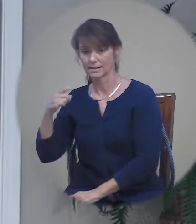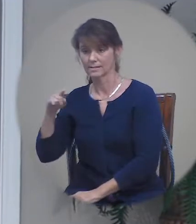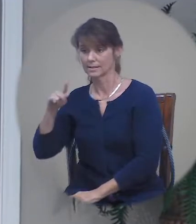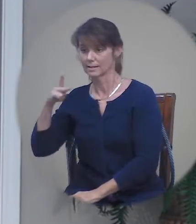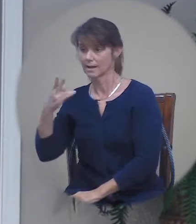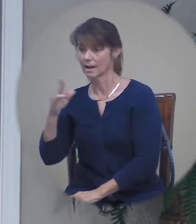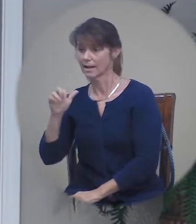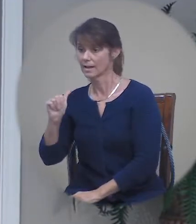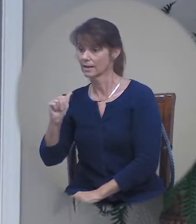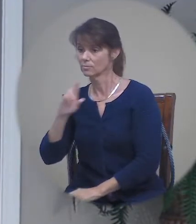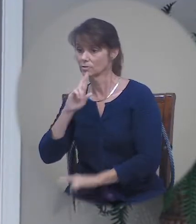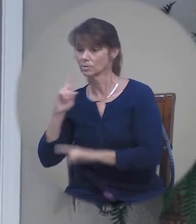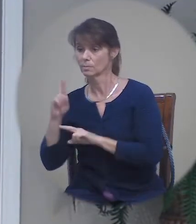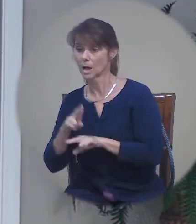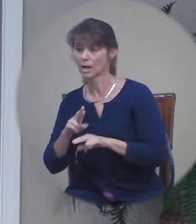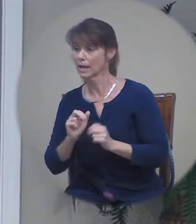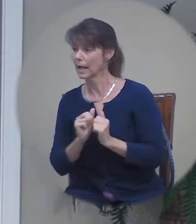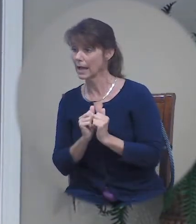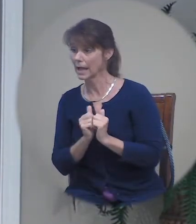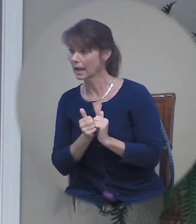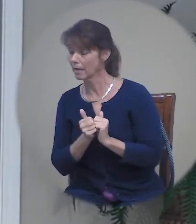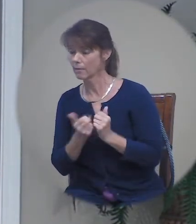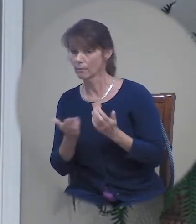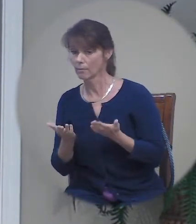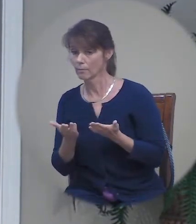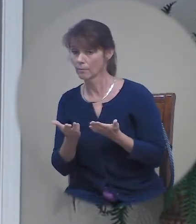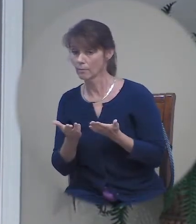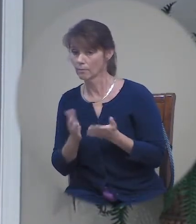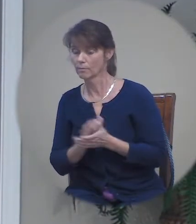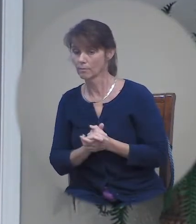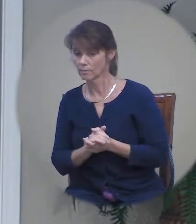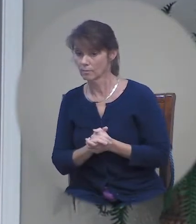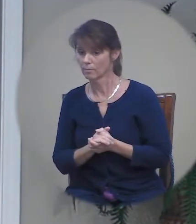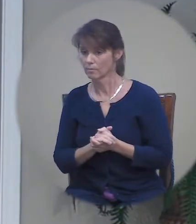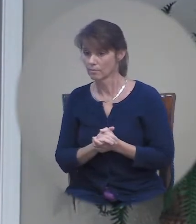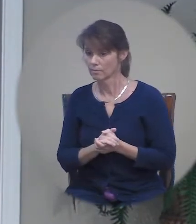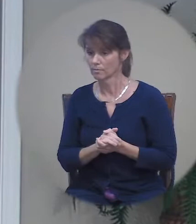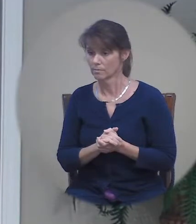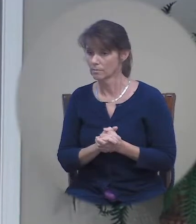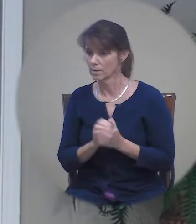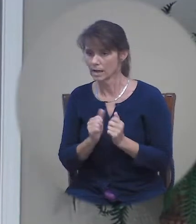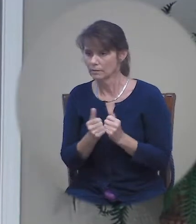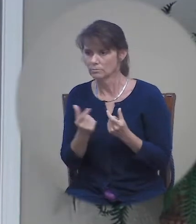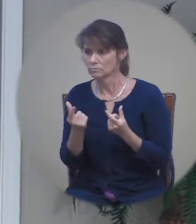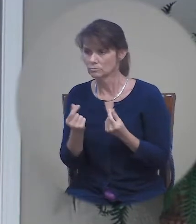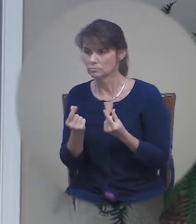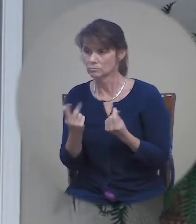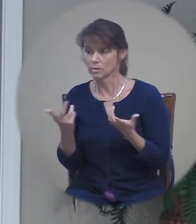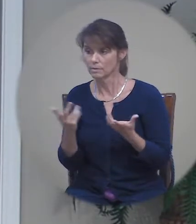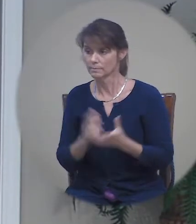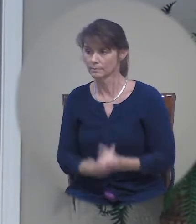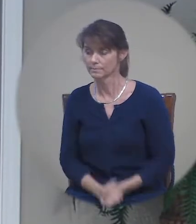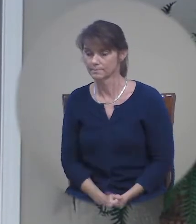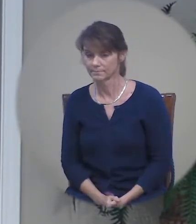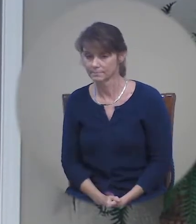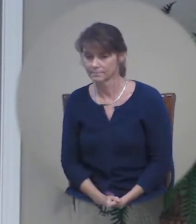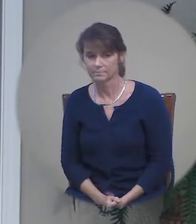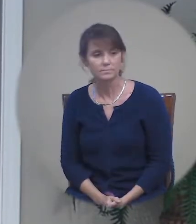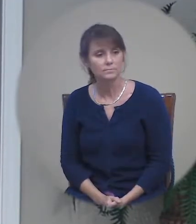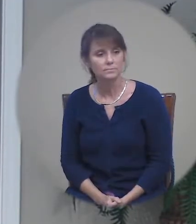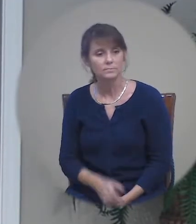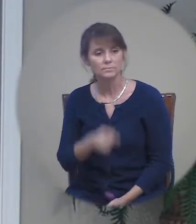response? How does he respond to this threat, this sign of aggression? How does he respond?